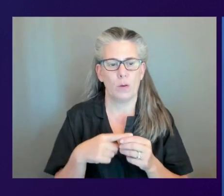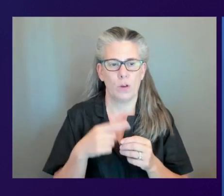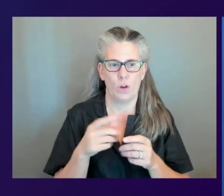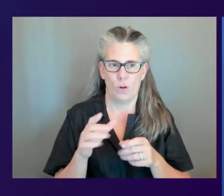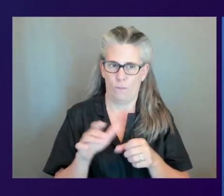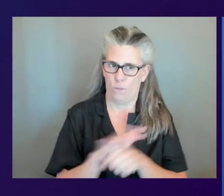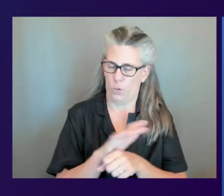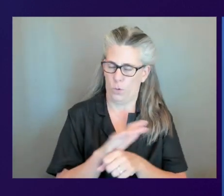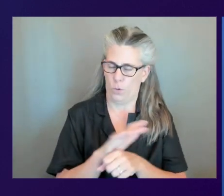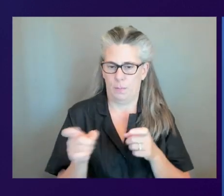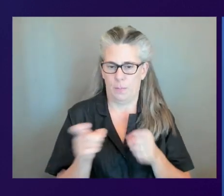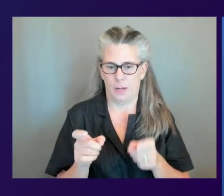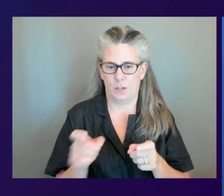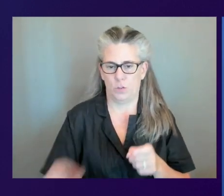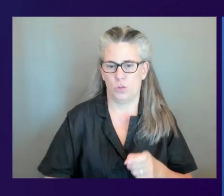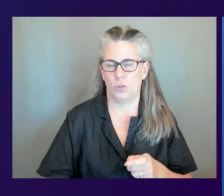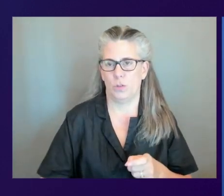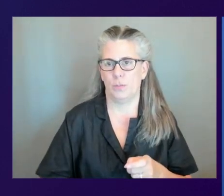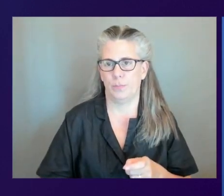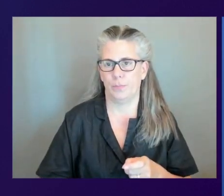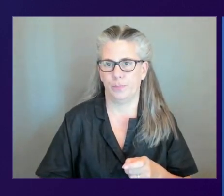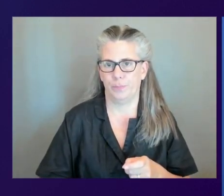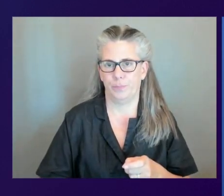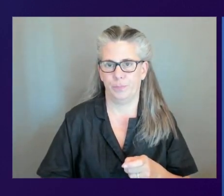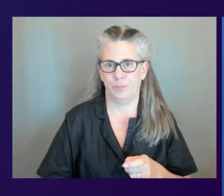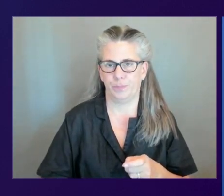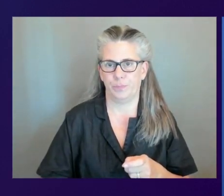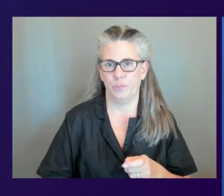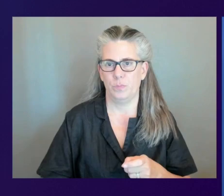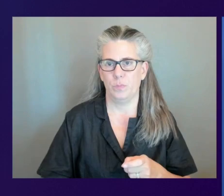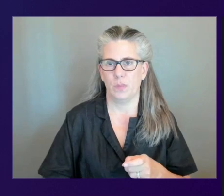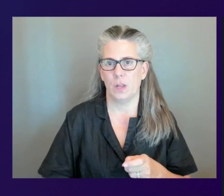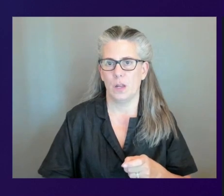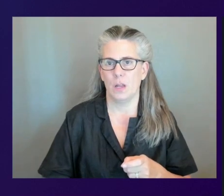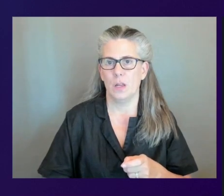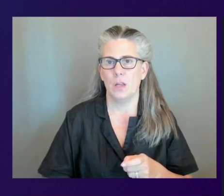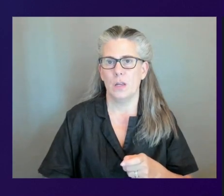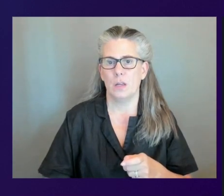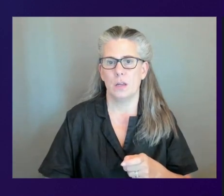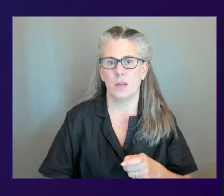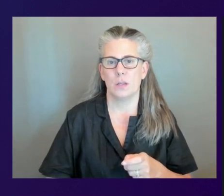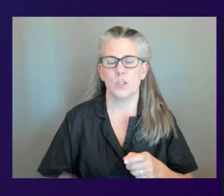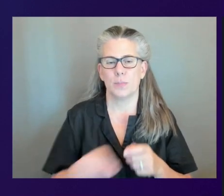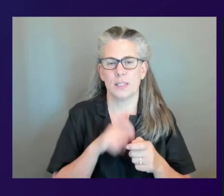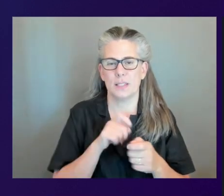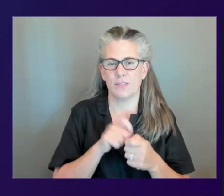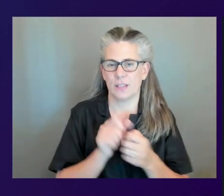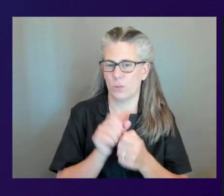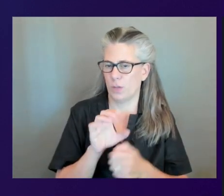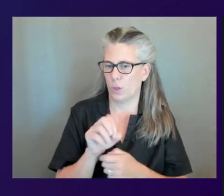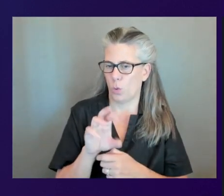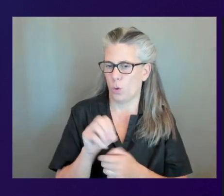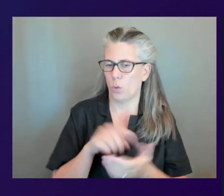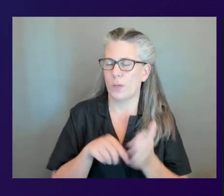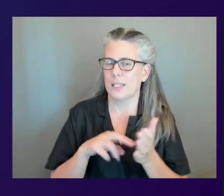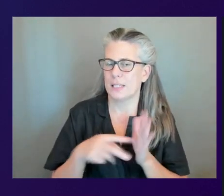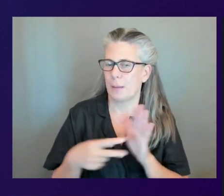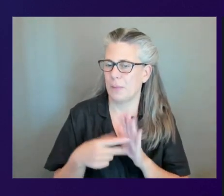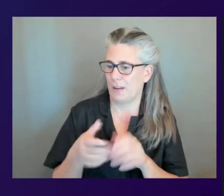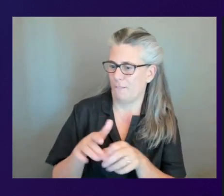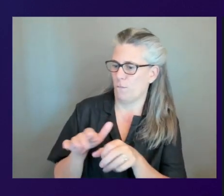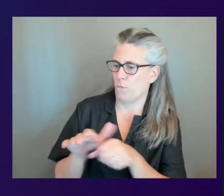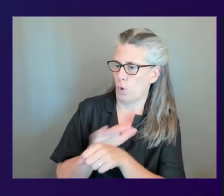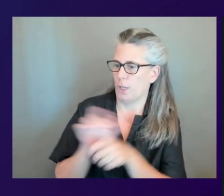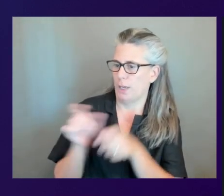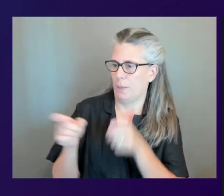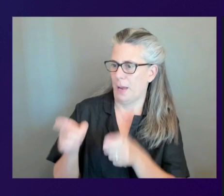services, but specifically with Core, what is fully managed or managed matters here? Yeah, so I think fully managed, right? It's the